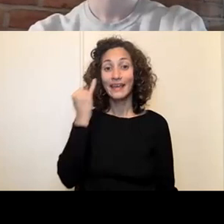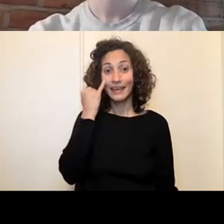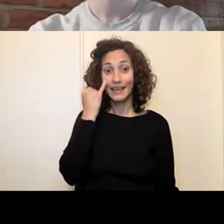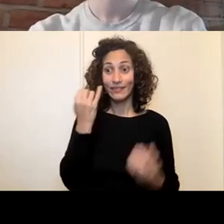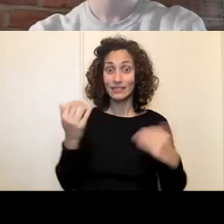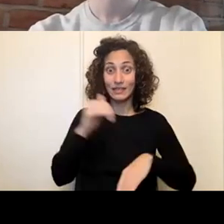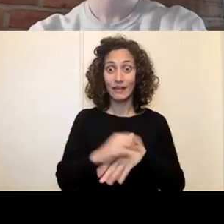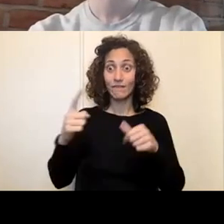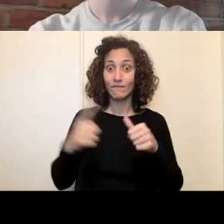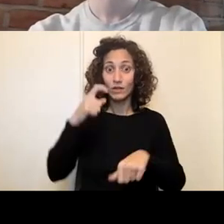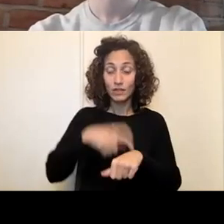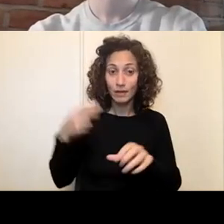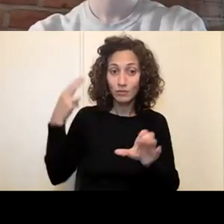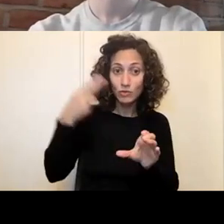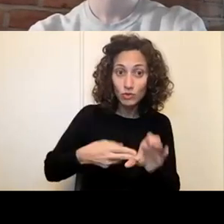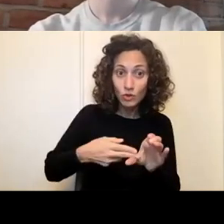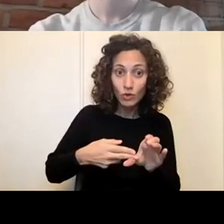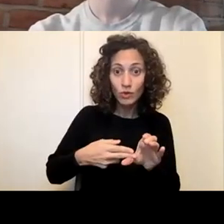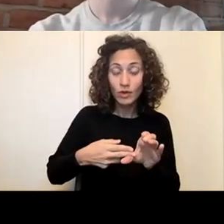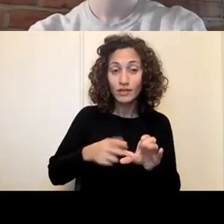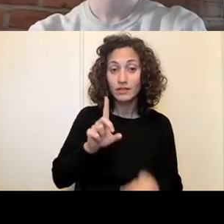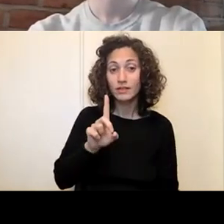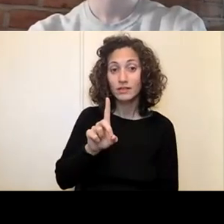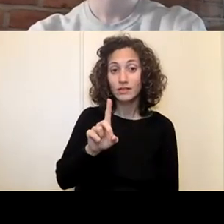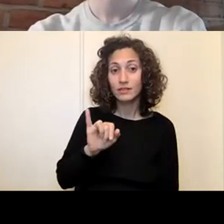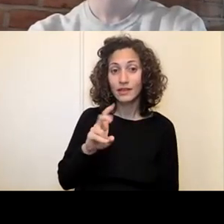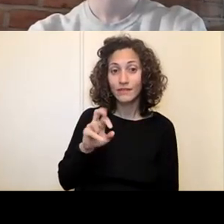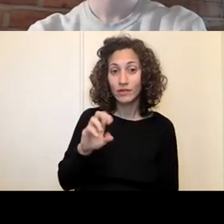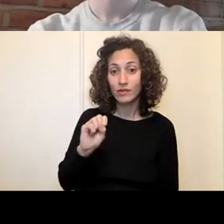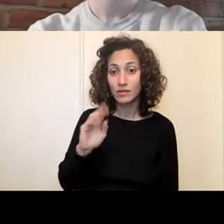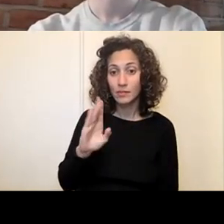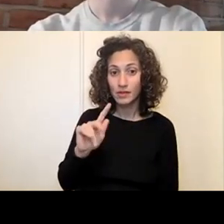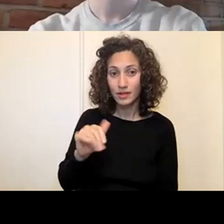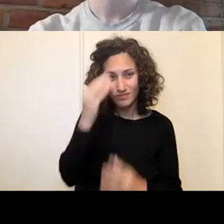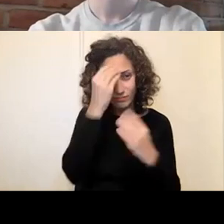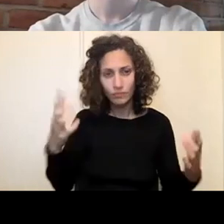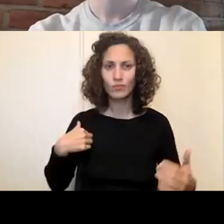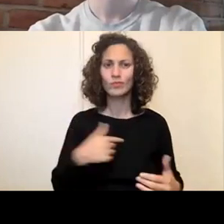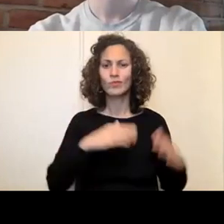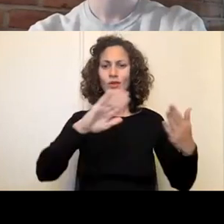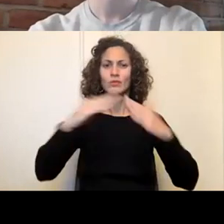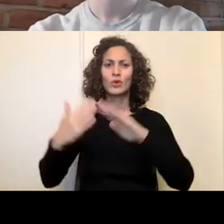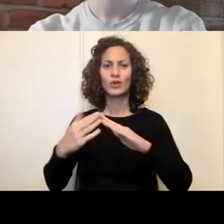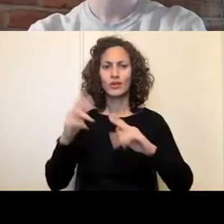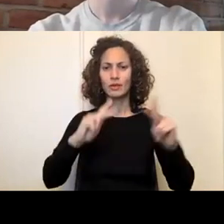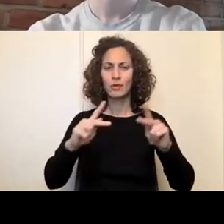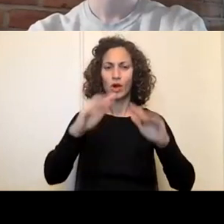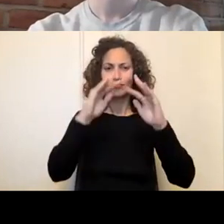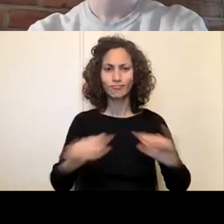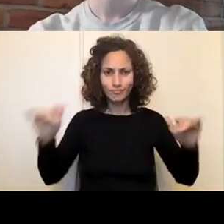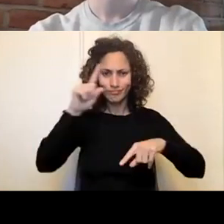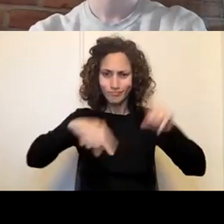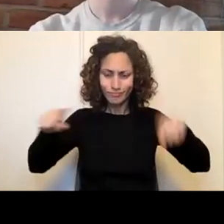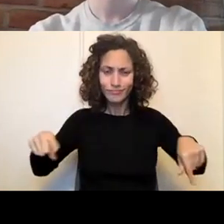Diversability event, Diversability is a community of people with disabilities and the people who support us, who